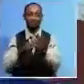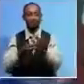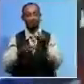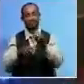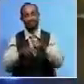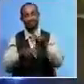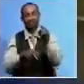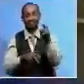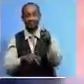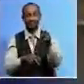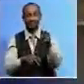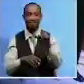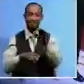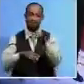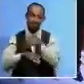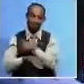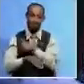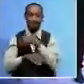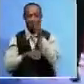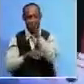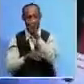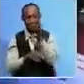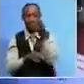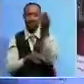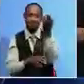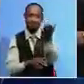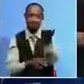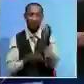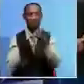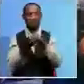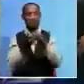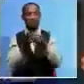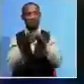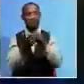Hage Ndehichilema and First Lady Mtinta on the dancing floor.